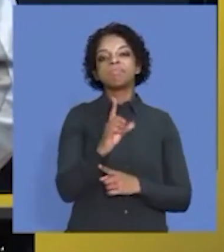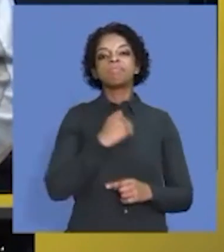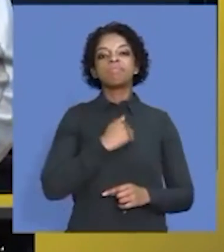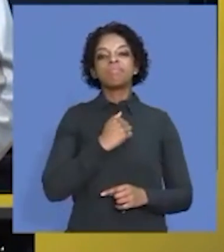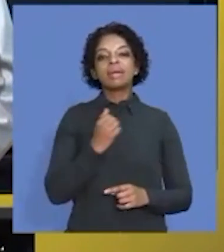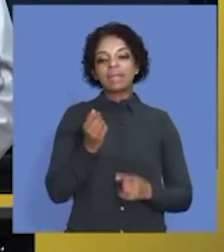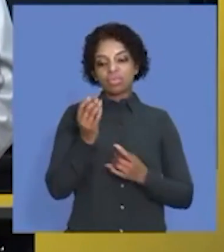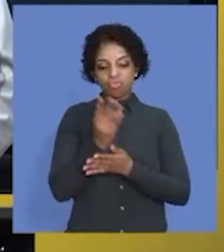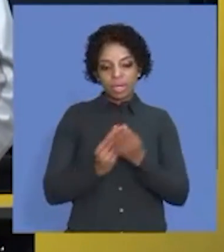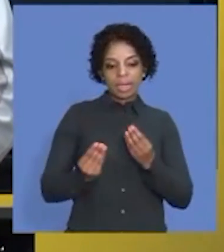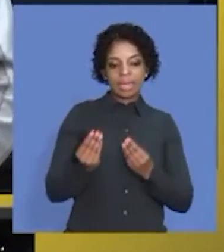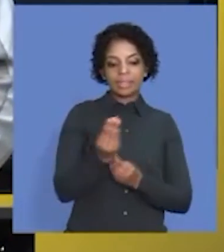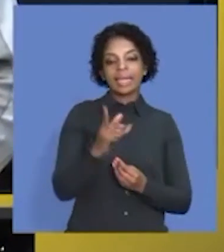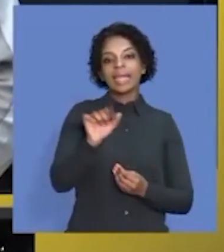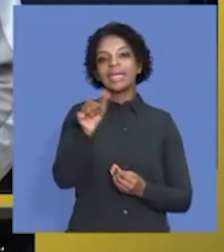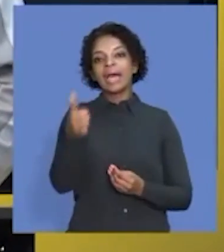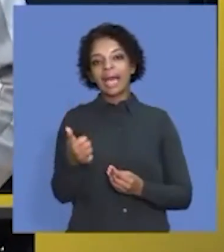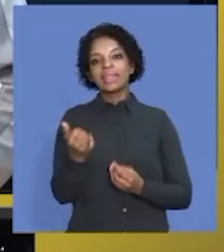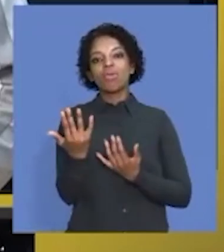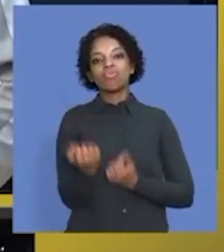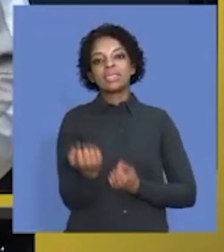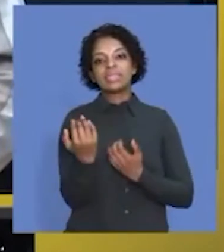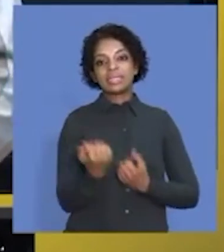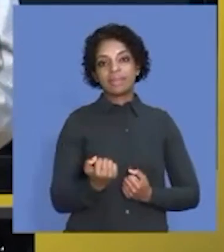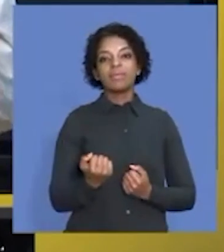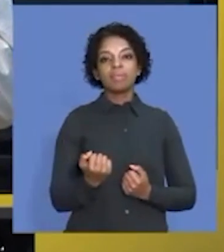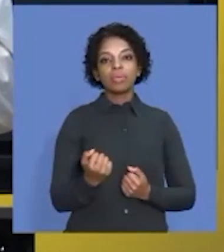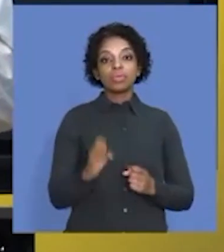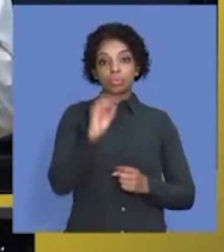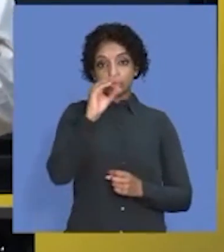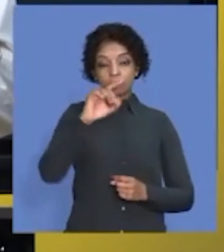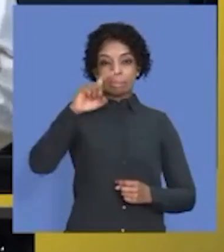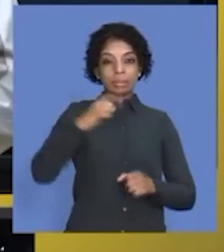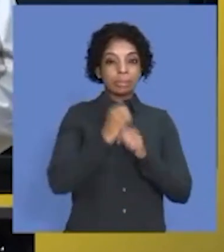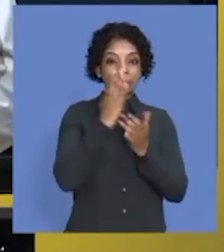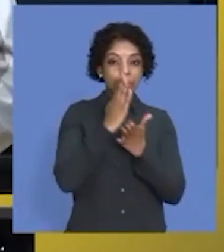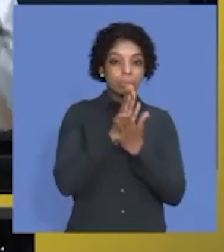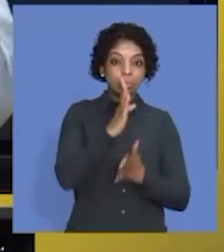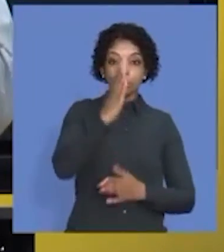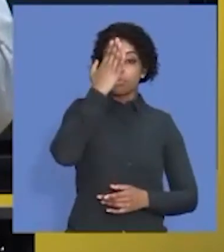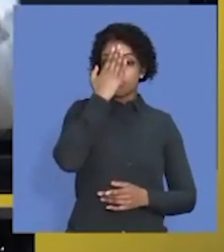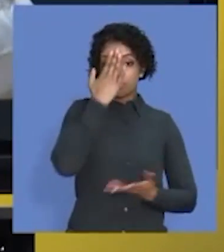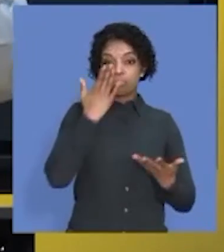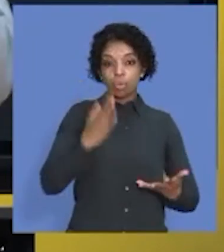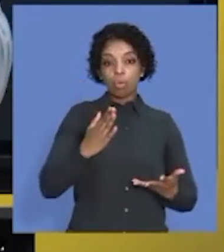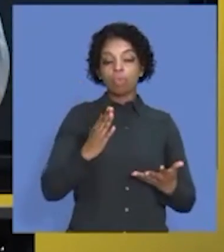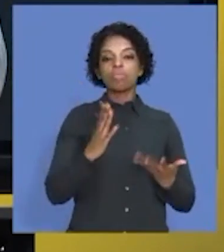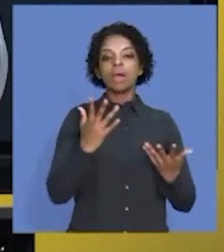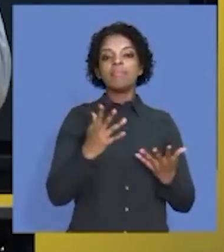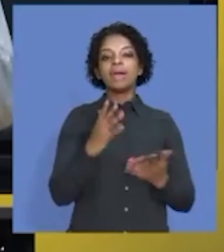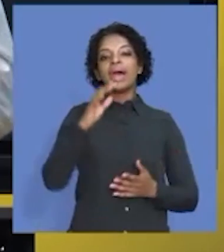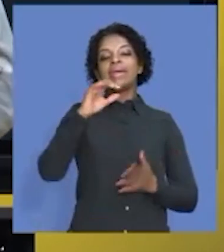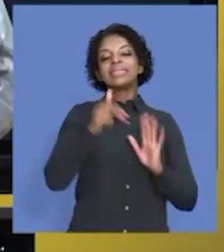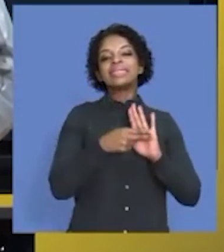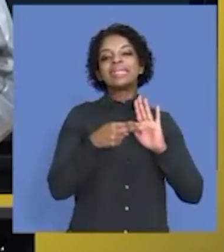my trade and other receivables. So make absolutely sure you know what's the